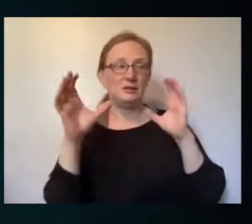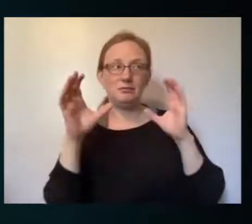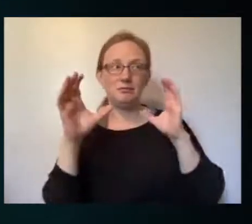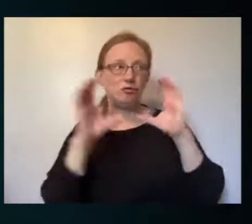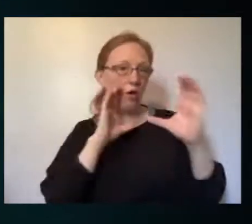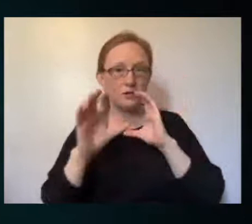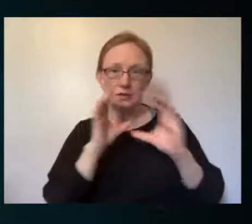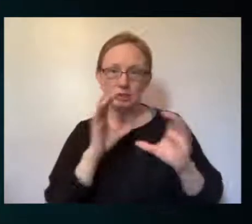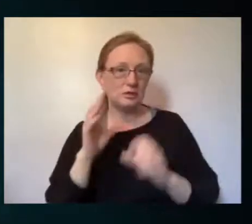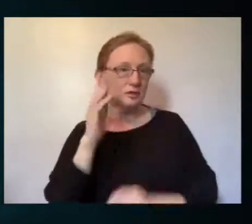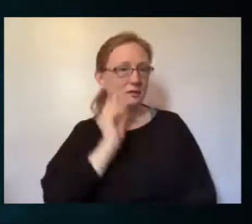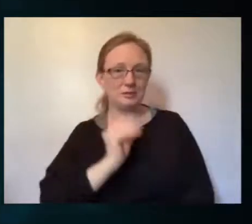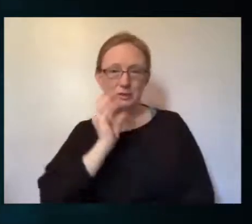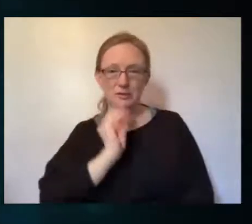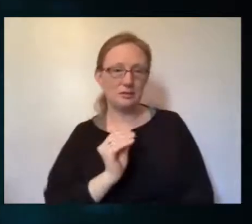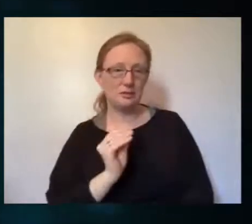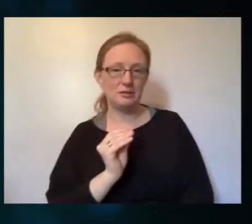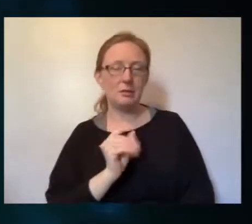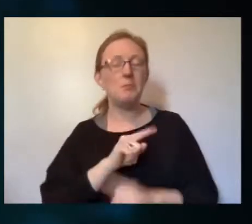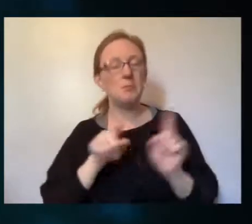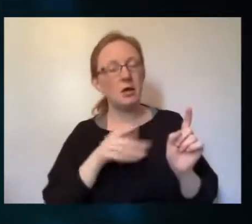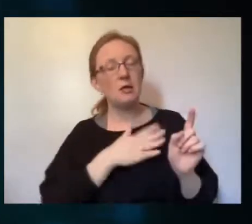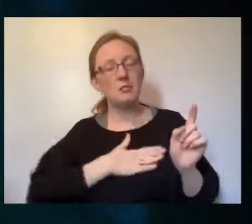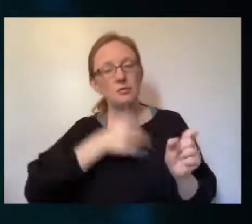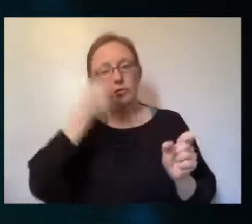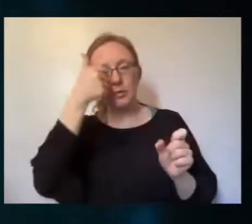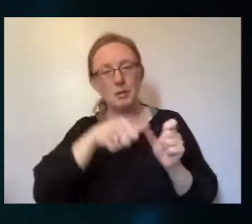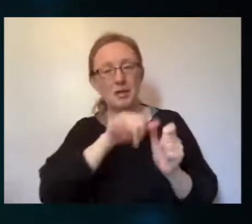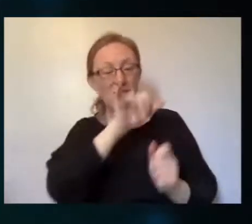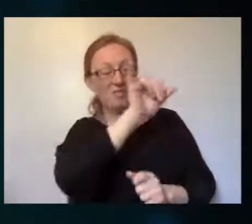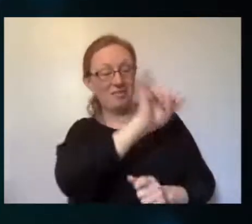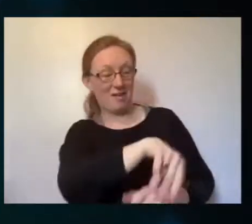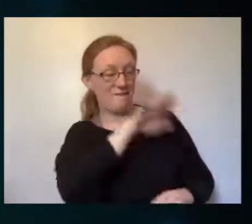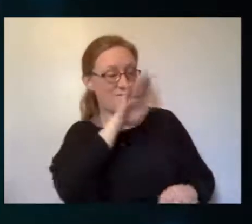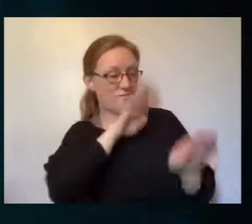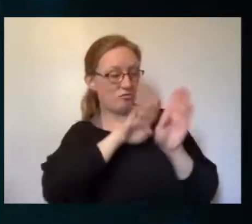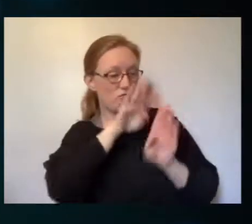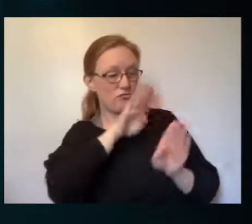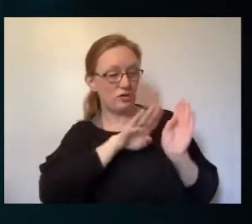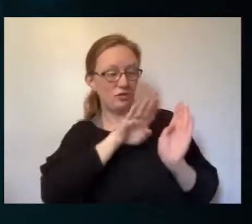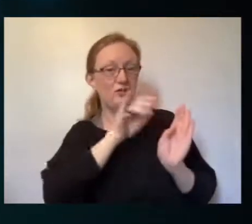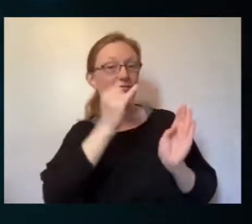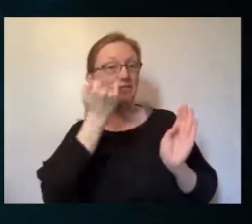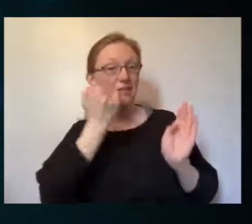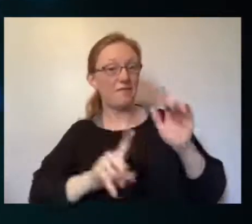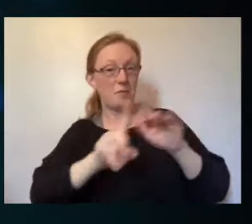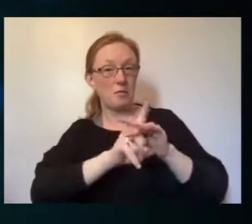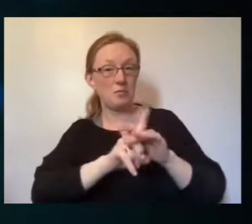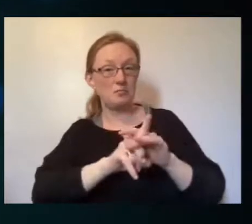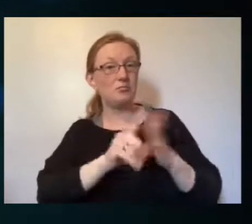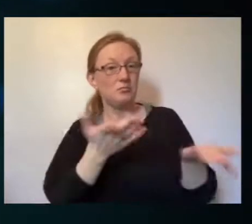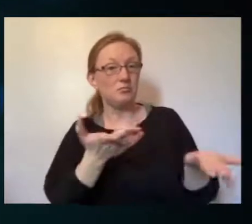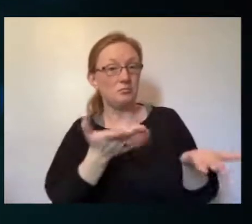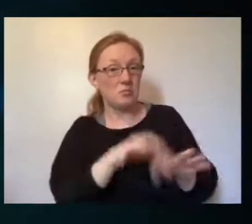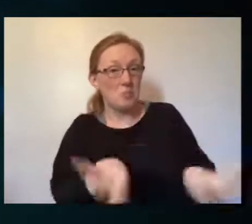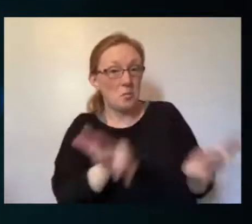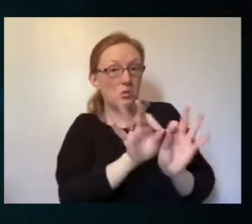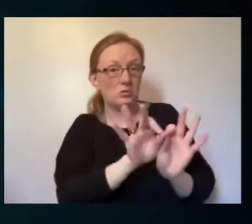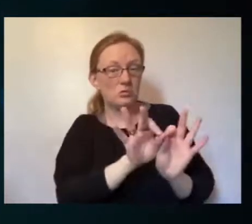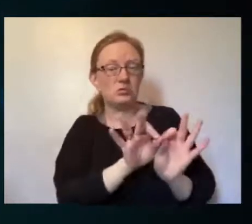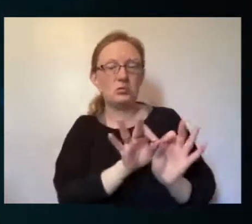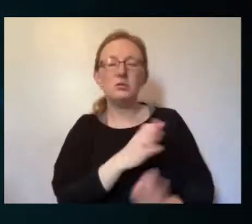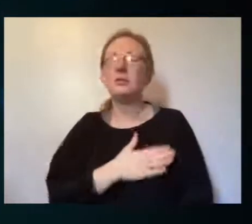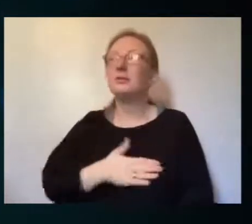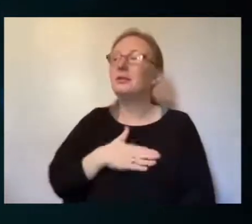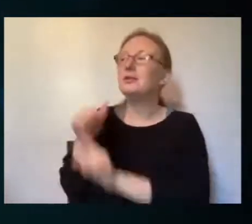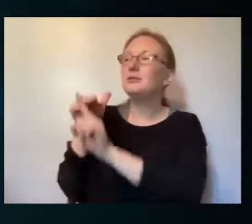experience. So I'd like you to keep in mind that frustration, should it arise, is valid. I'd like to remind everyone